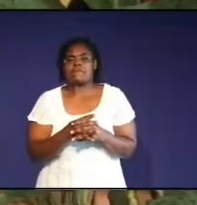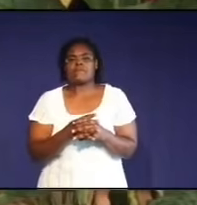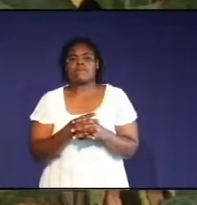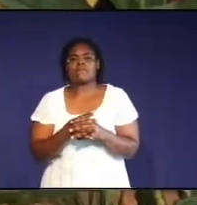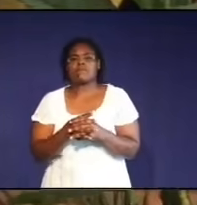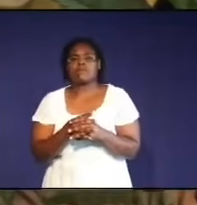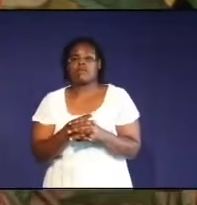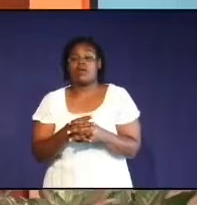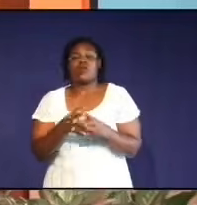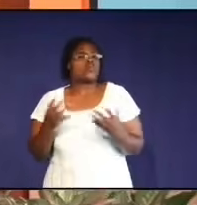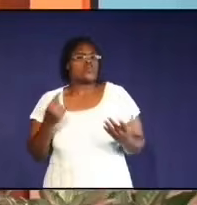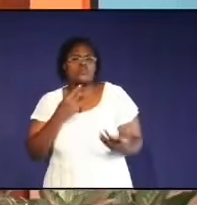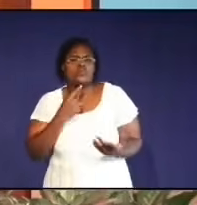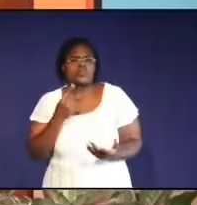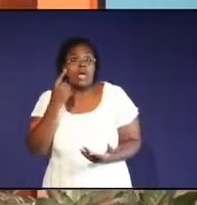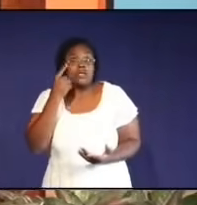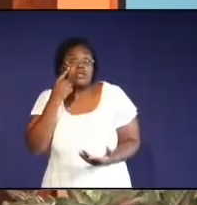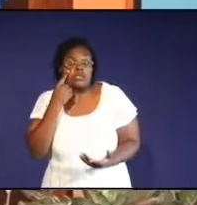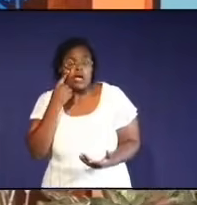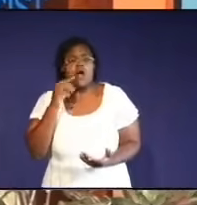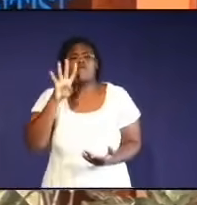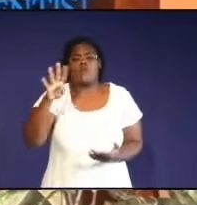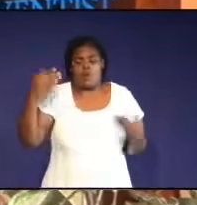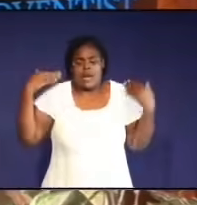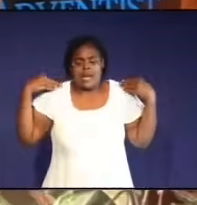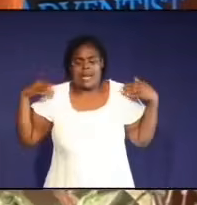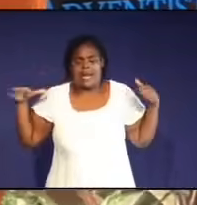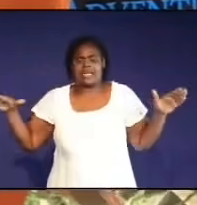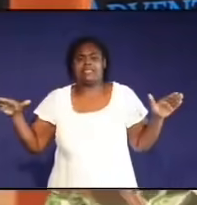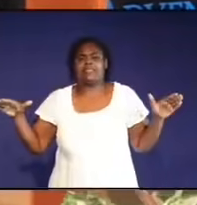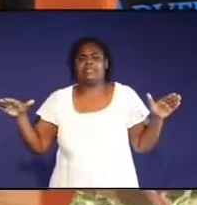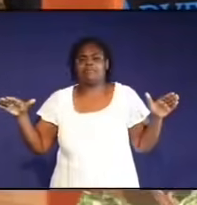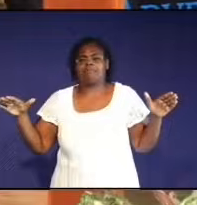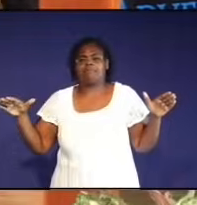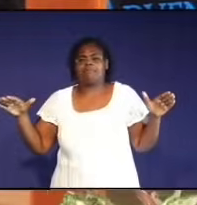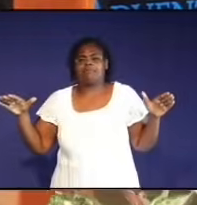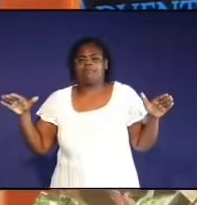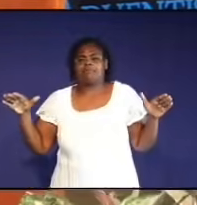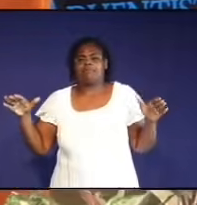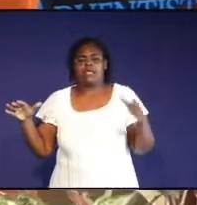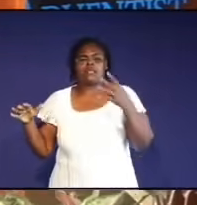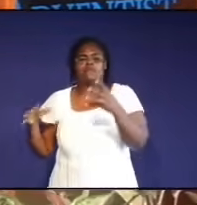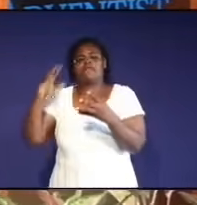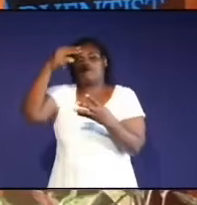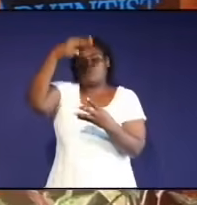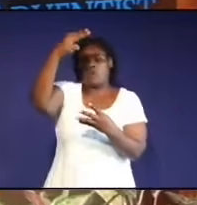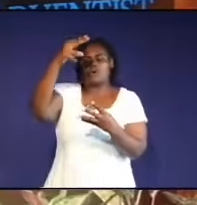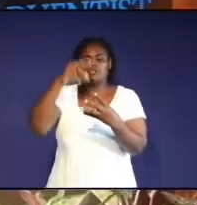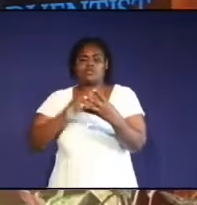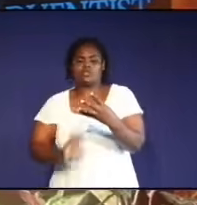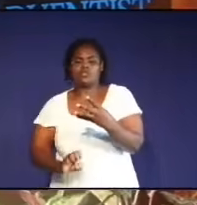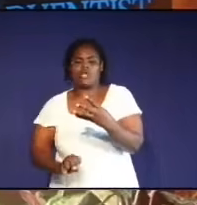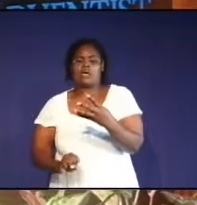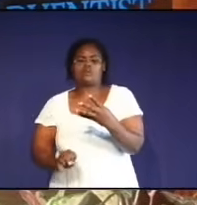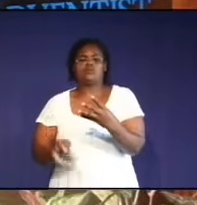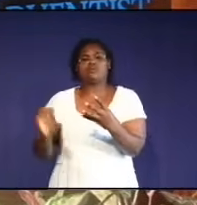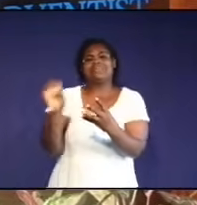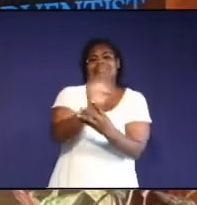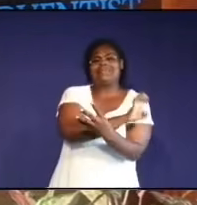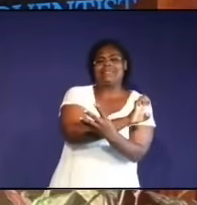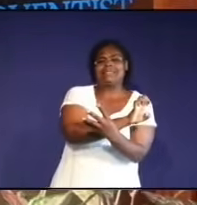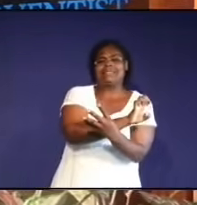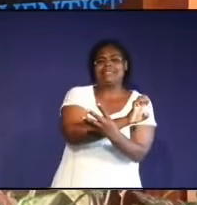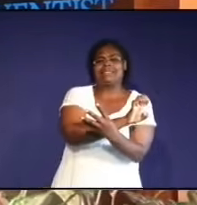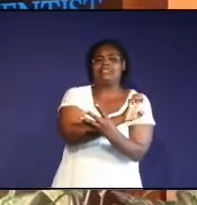said, I saw four angels at the four points of compass, north,